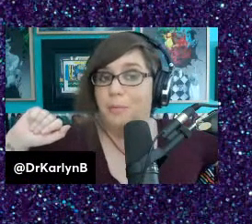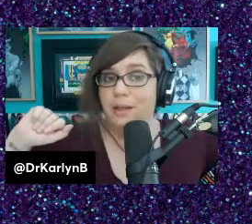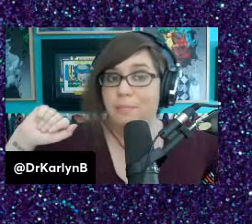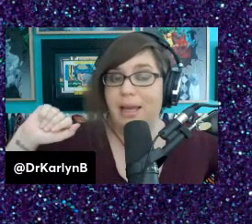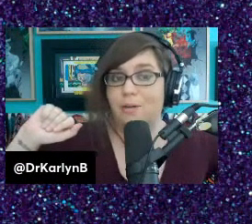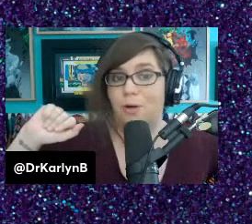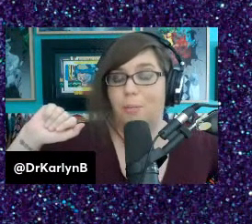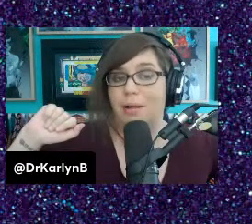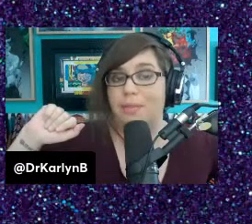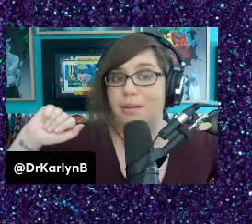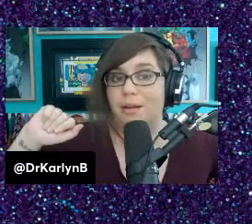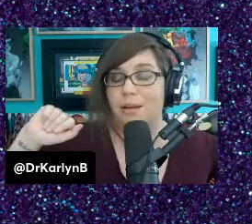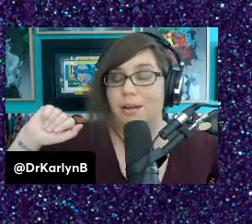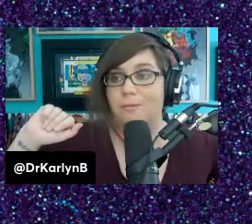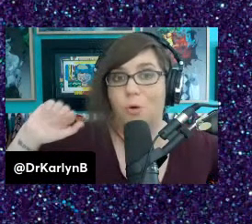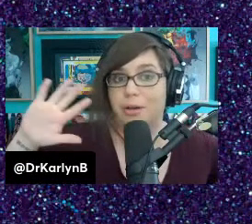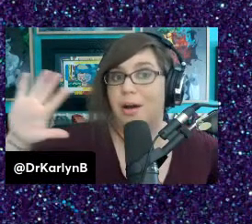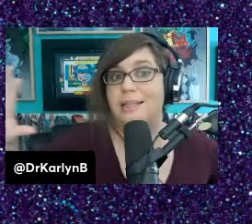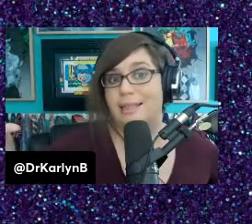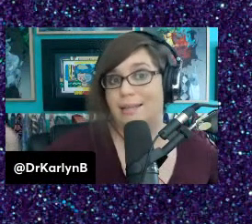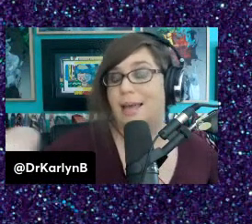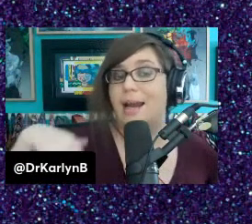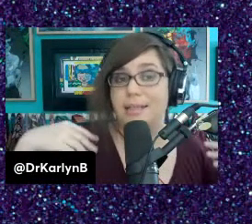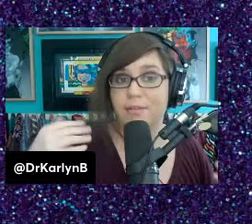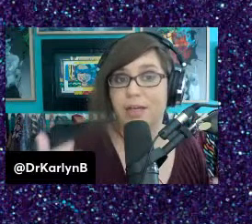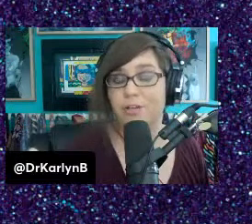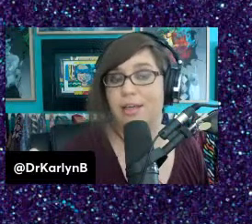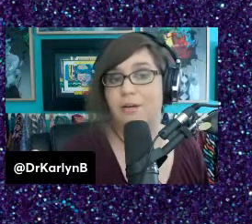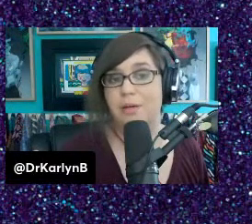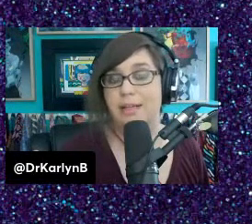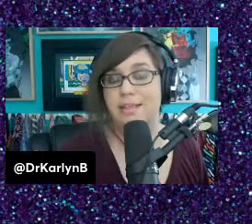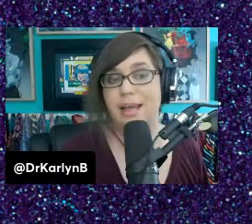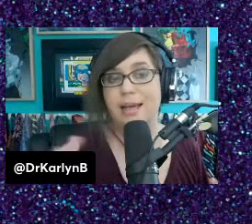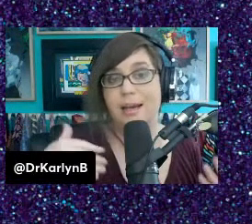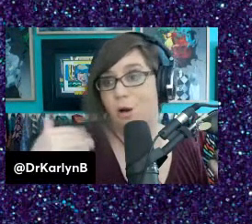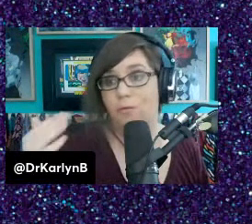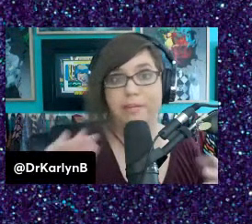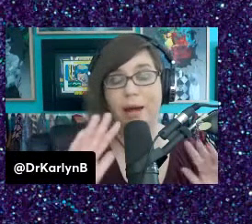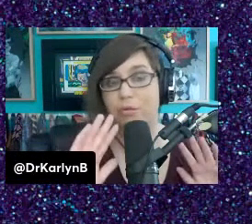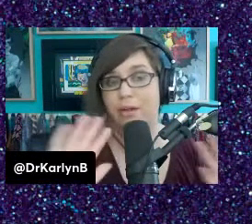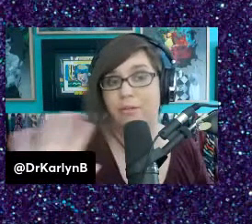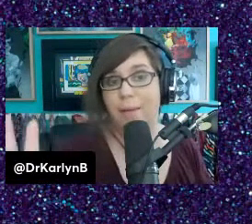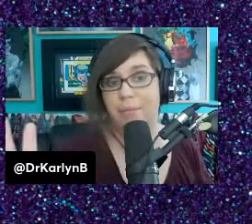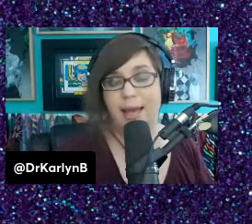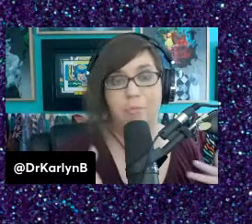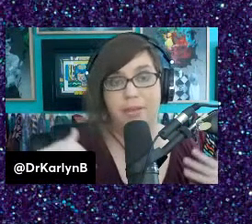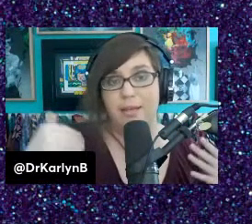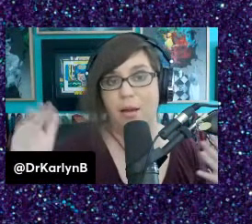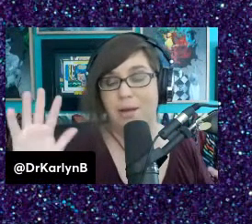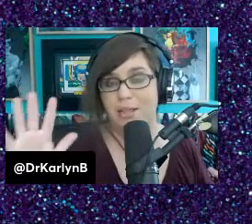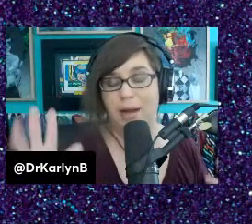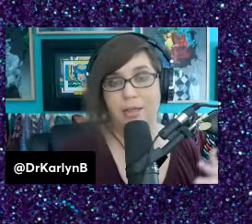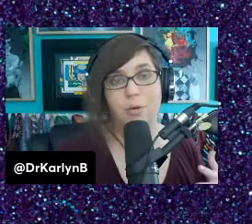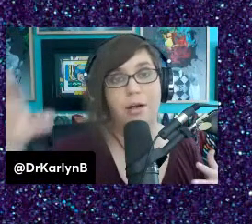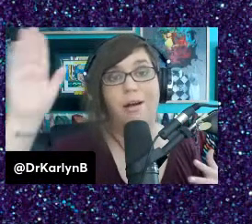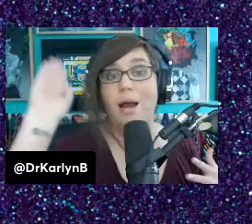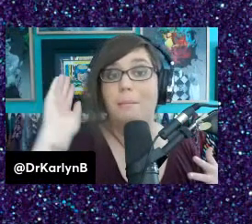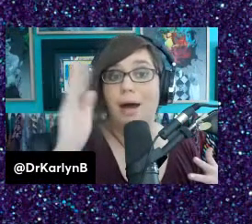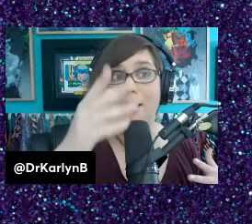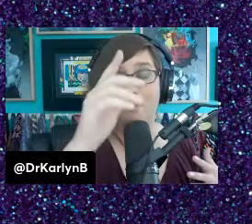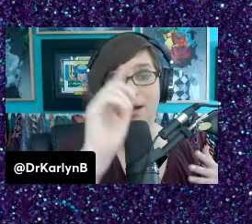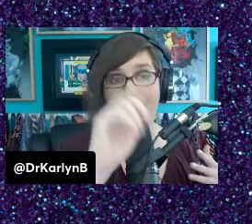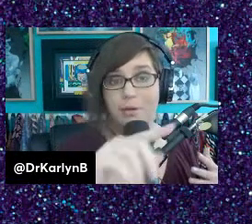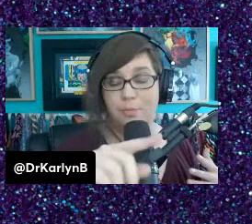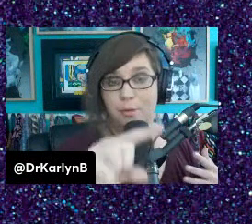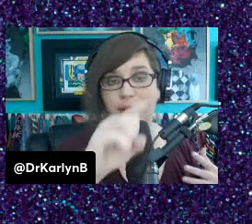got permanently banned for a month for nonsense. And I did eventually get it reinstated, and hopefully that will never happen again with Elon Musk buying Twitter.